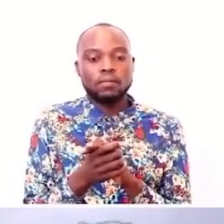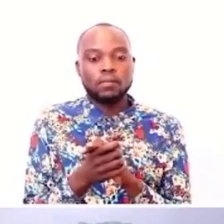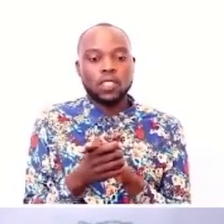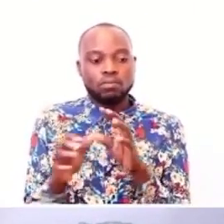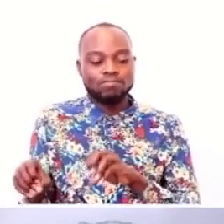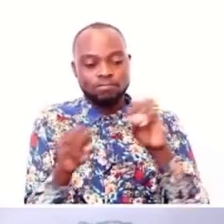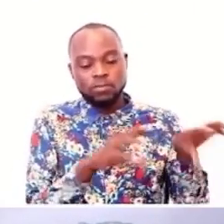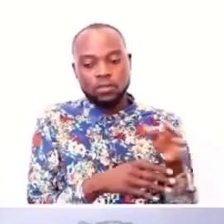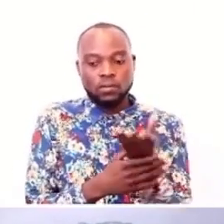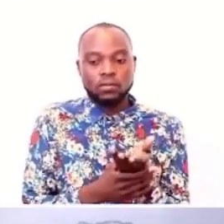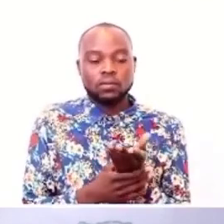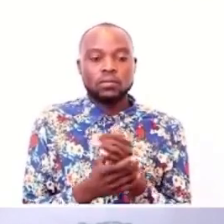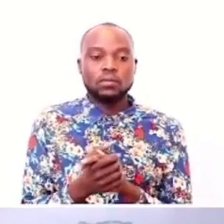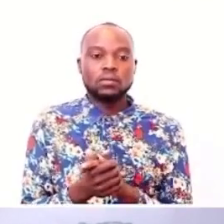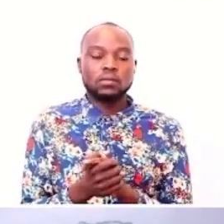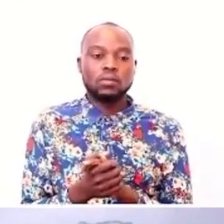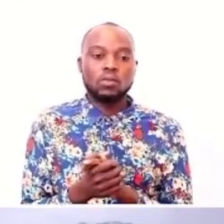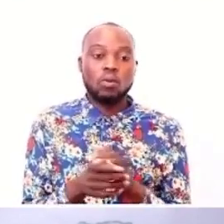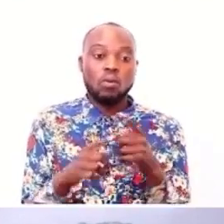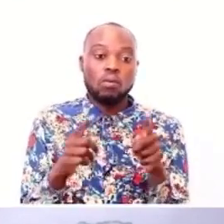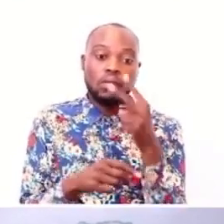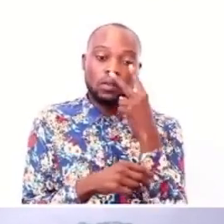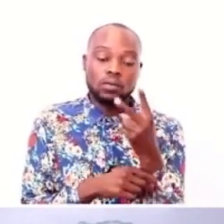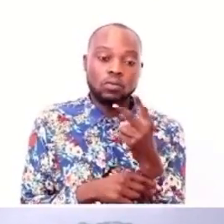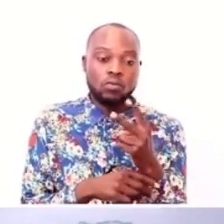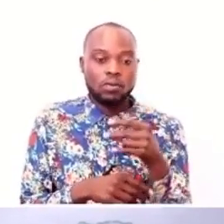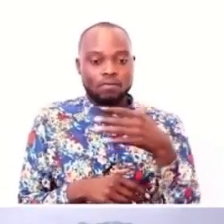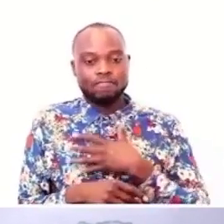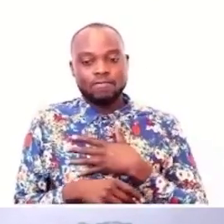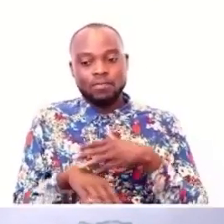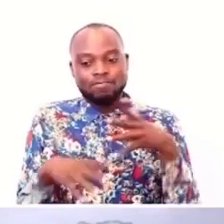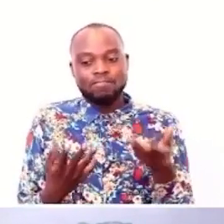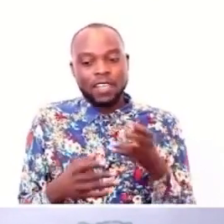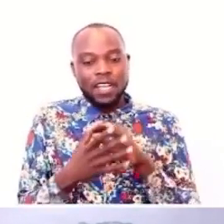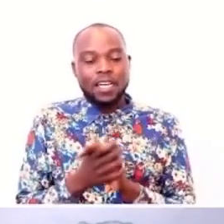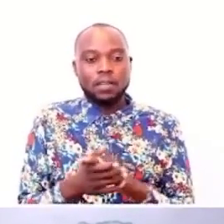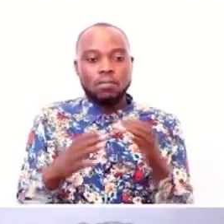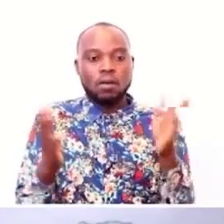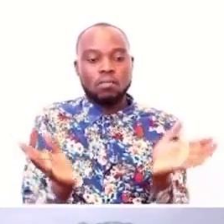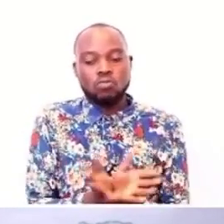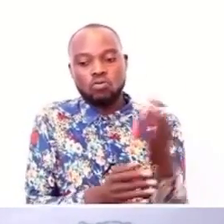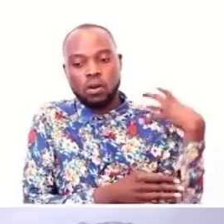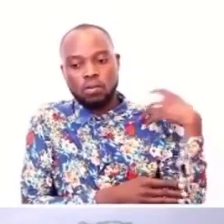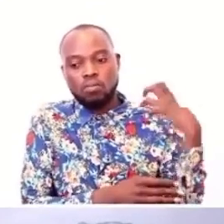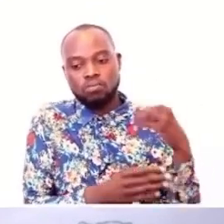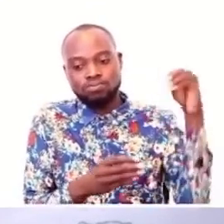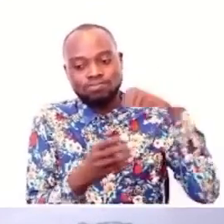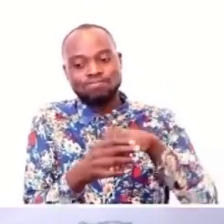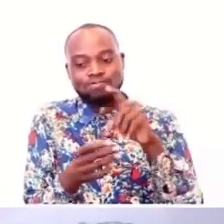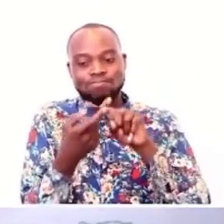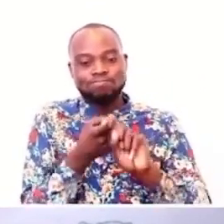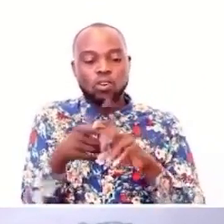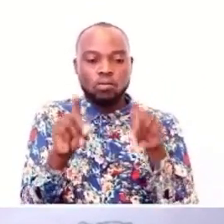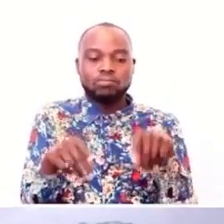removing it. But do we see us as civil society providing solidarity to scientists